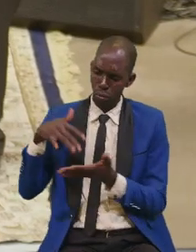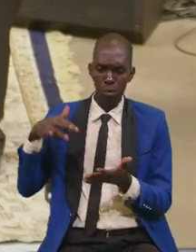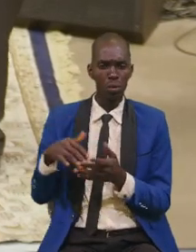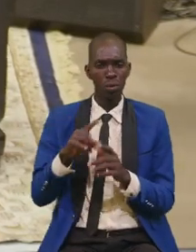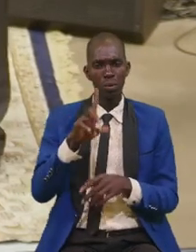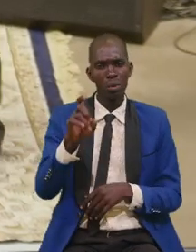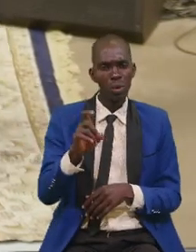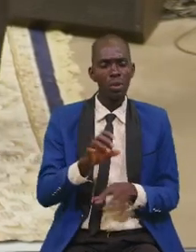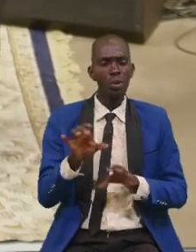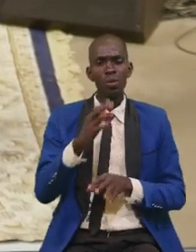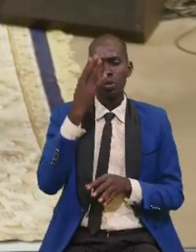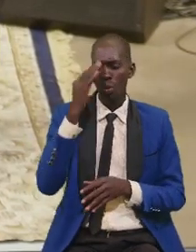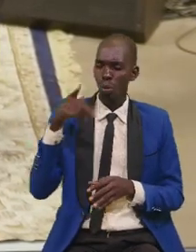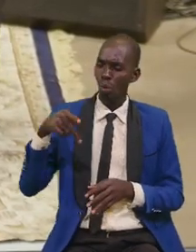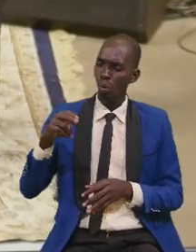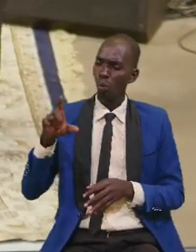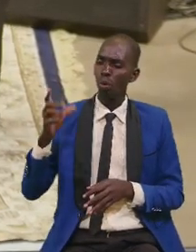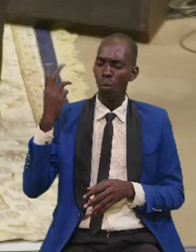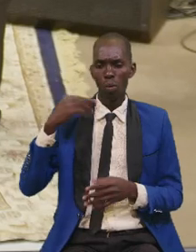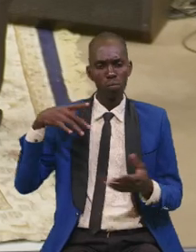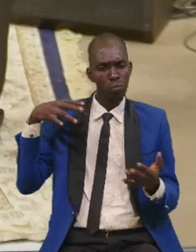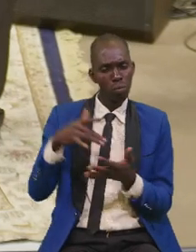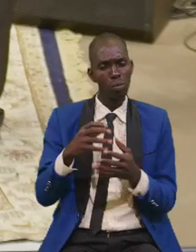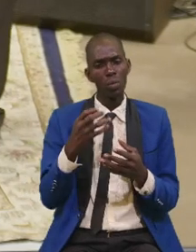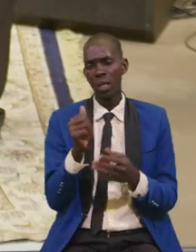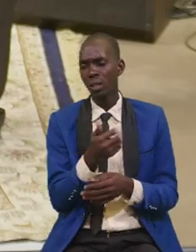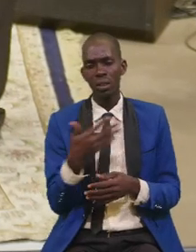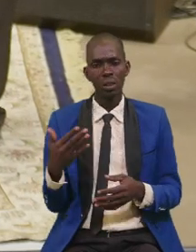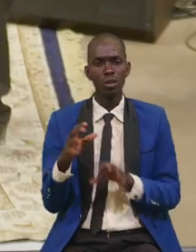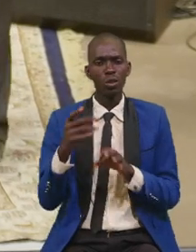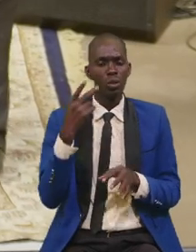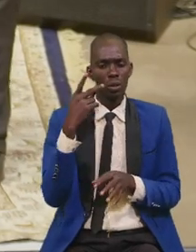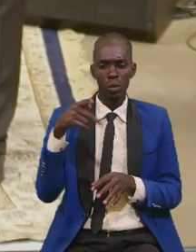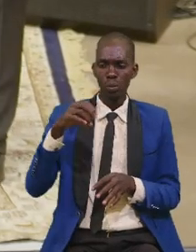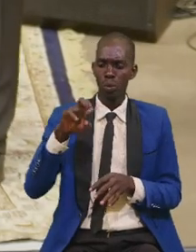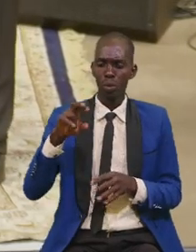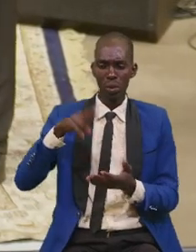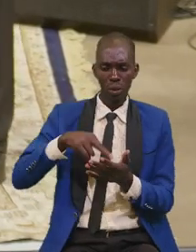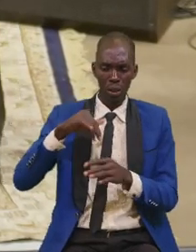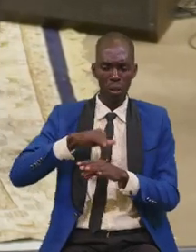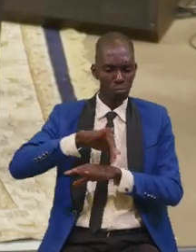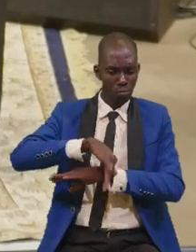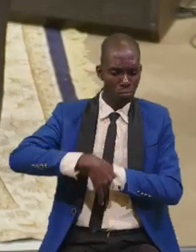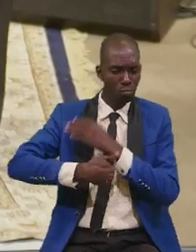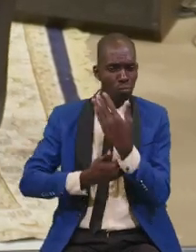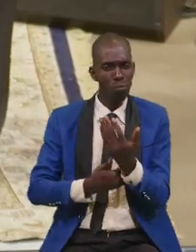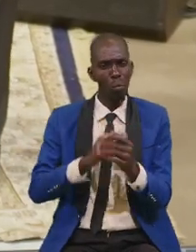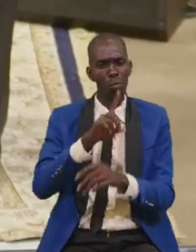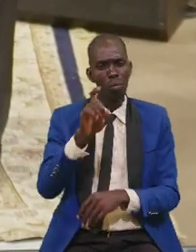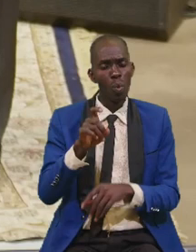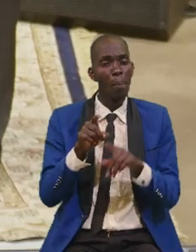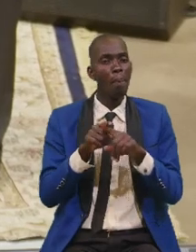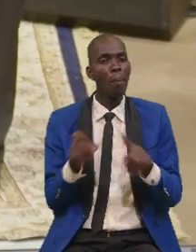They didn't see him burning the midnight oil and studying. But you recognize